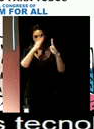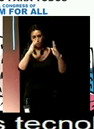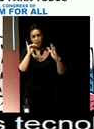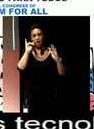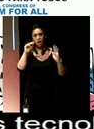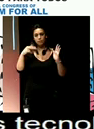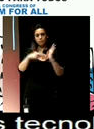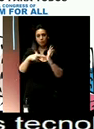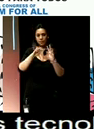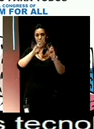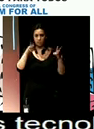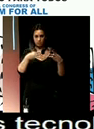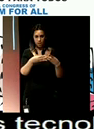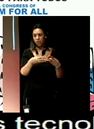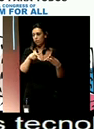computers.